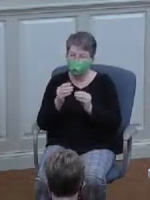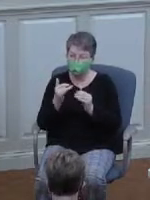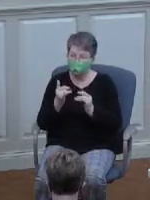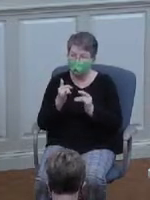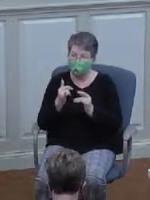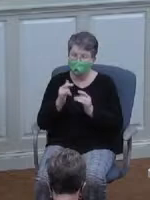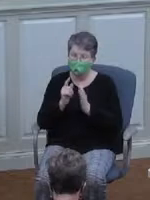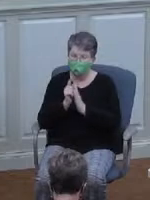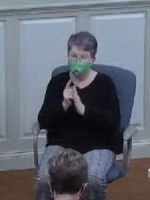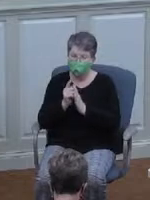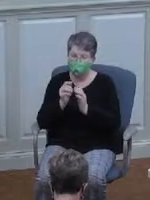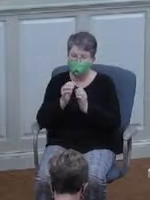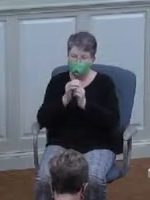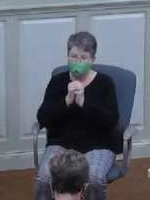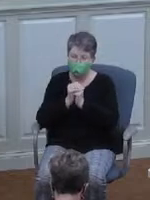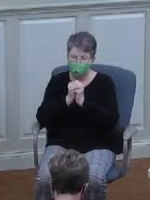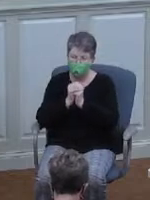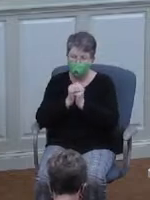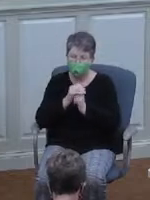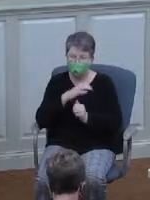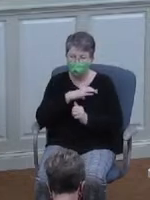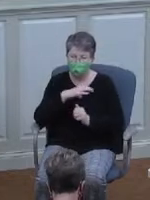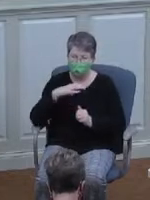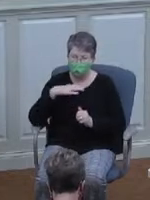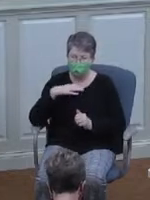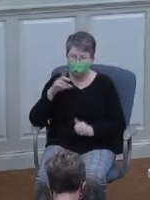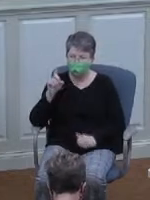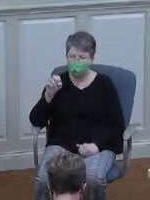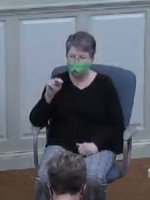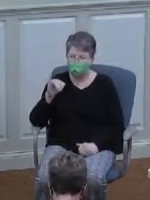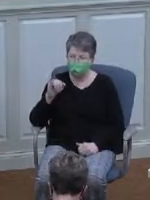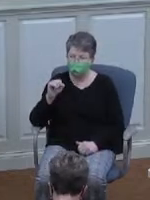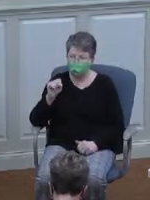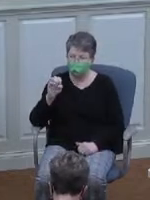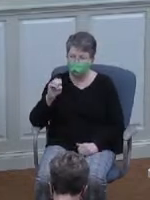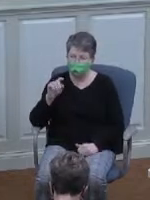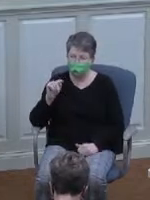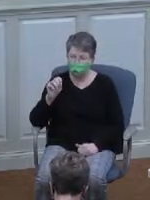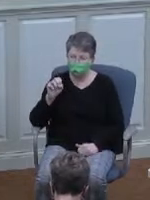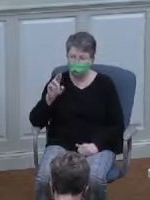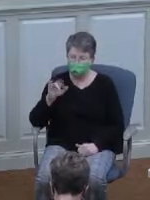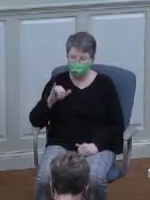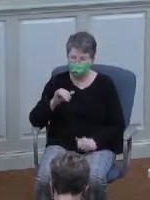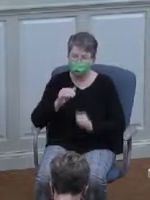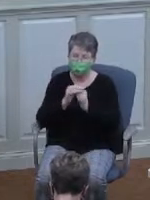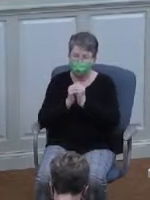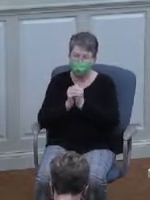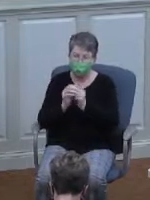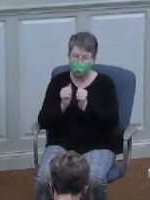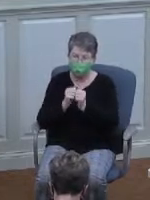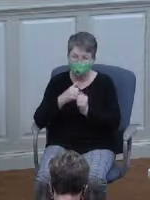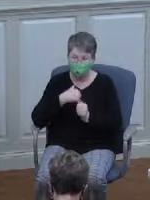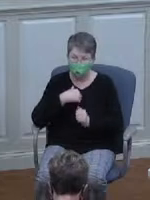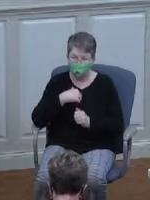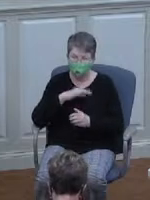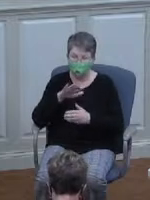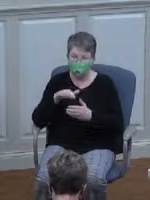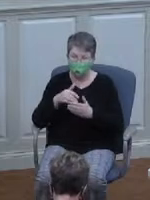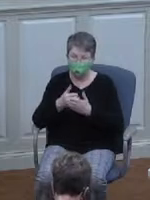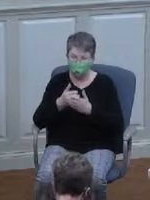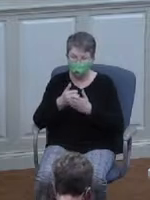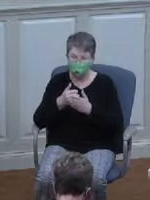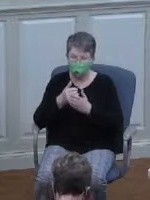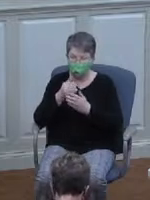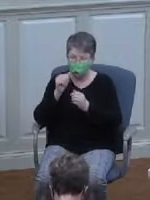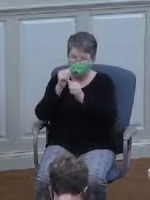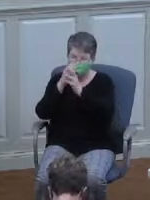of prayer by Commissioner Denise Terry. Thank you. Please pray with me. Almighty God, it is with